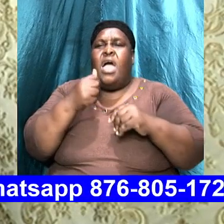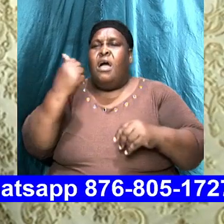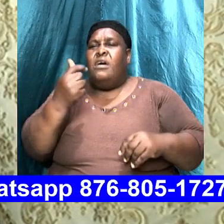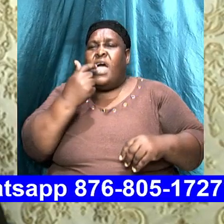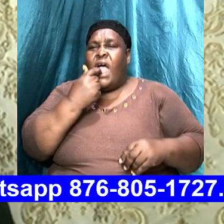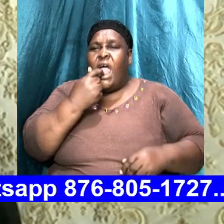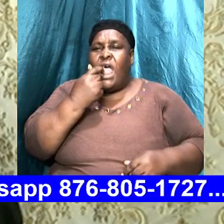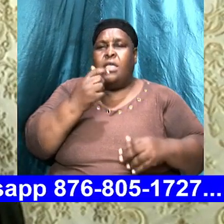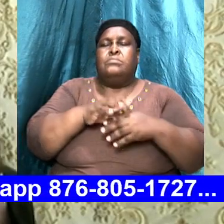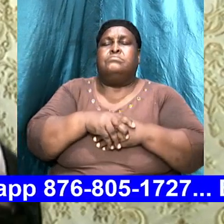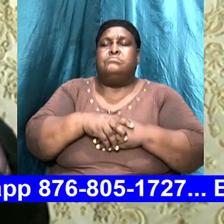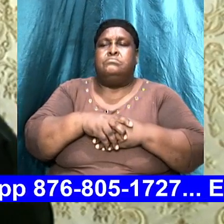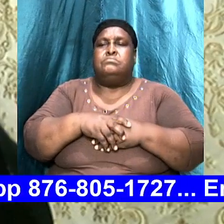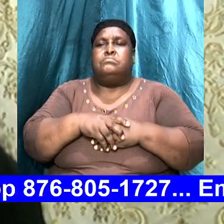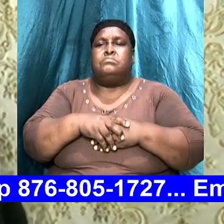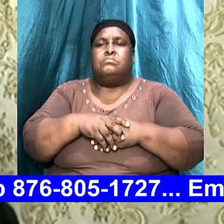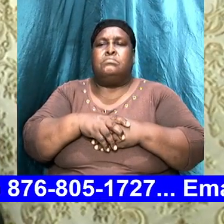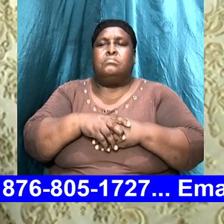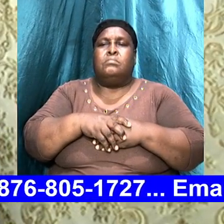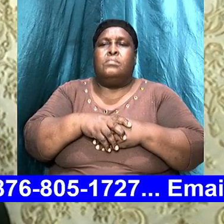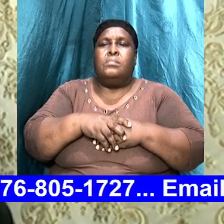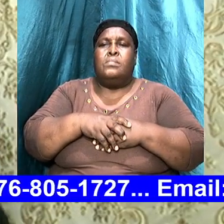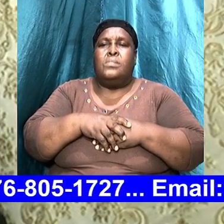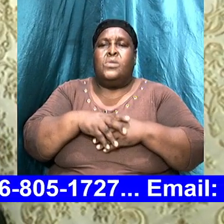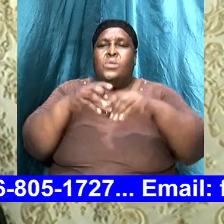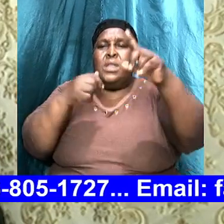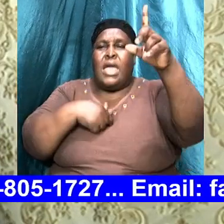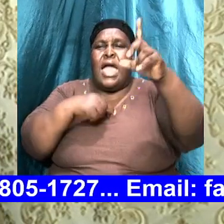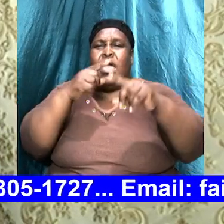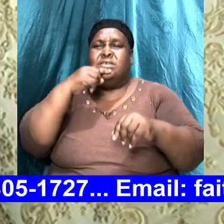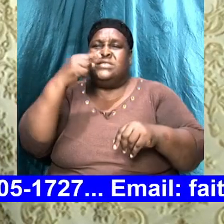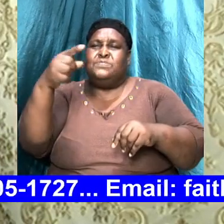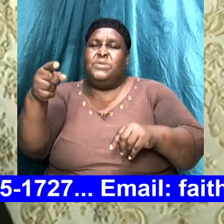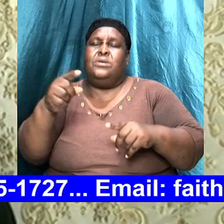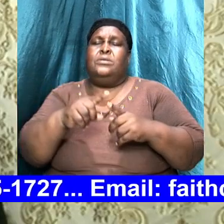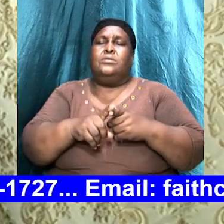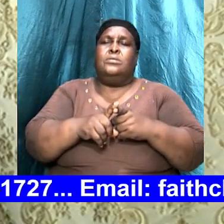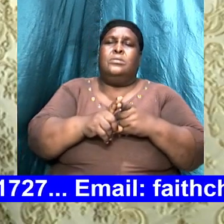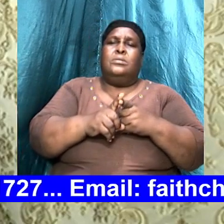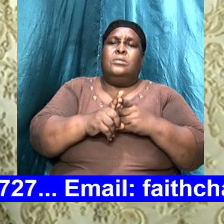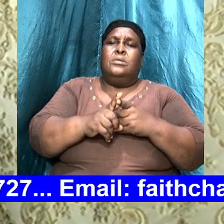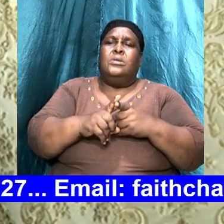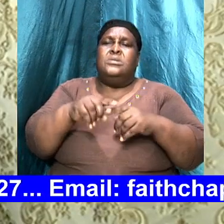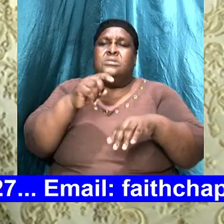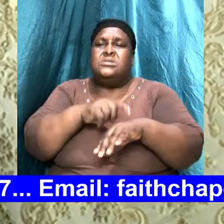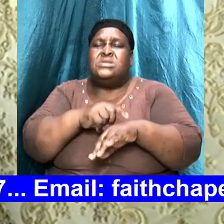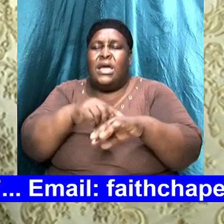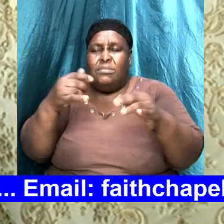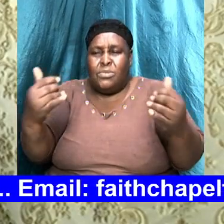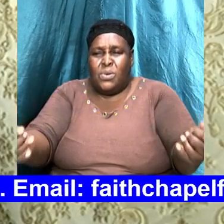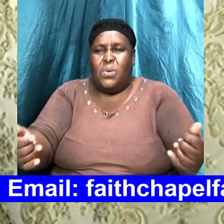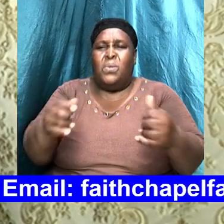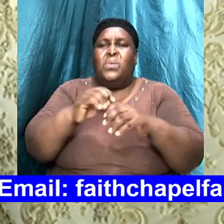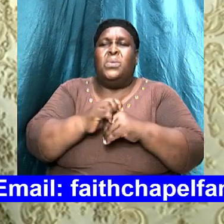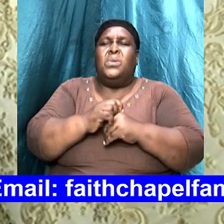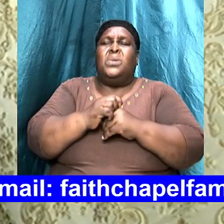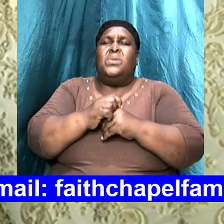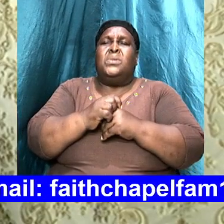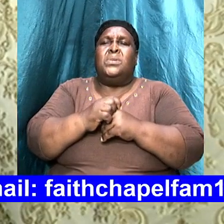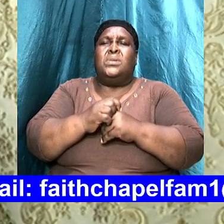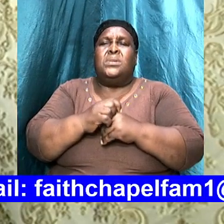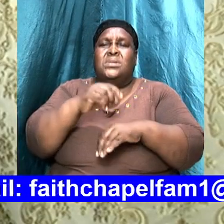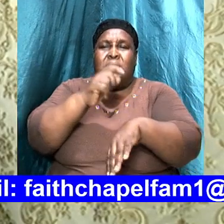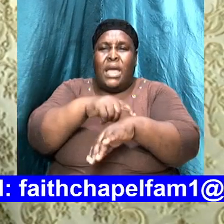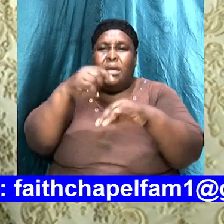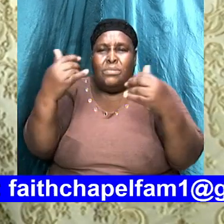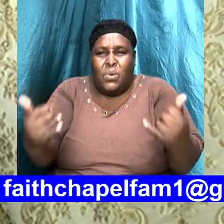oh glory to God will I speak will I speak will I speak the time is now in the church era the